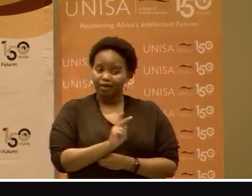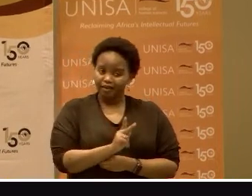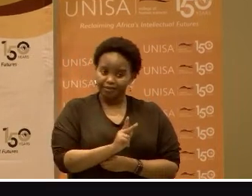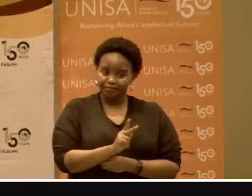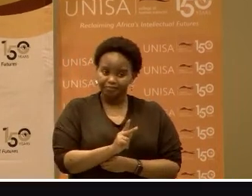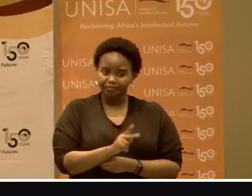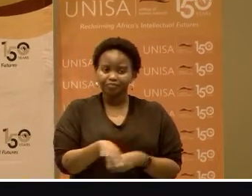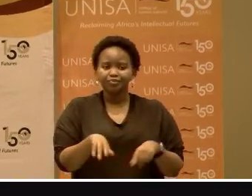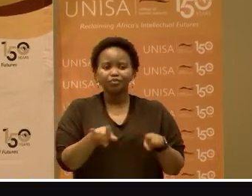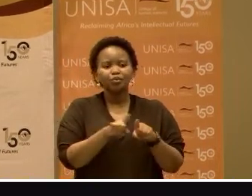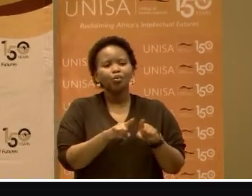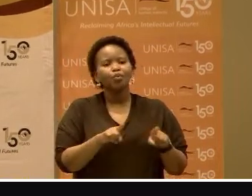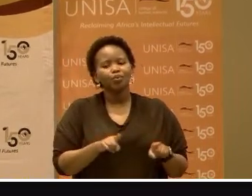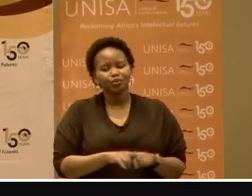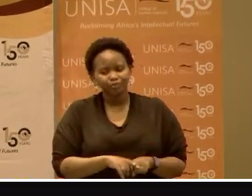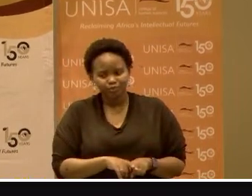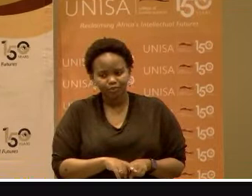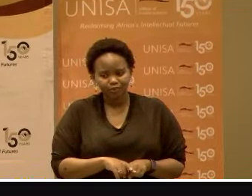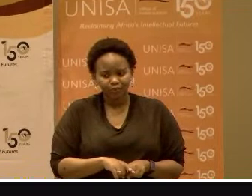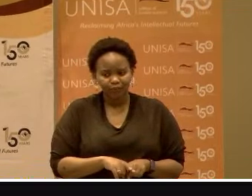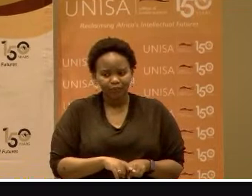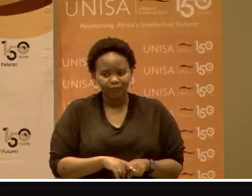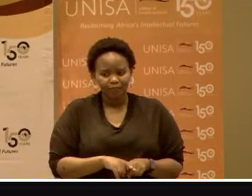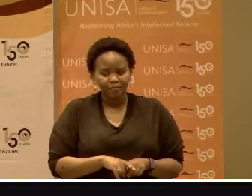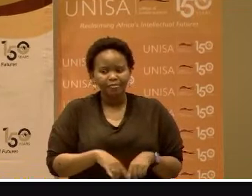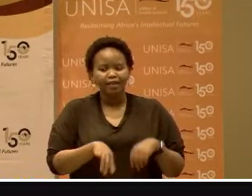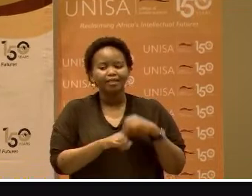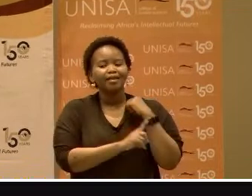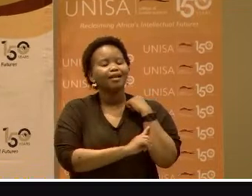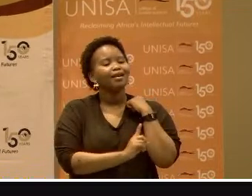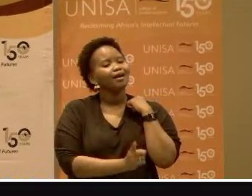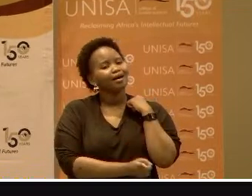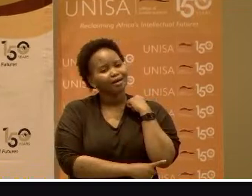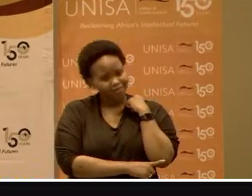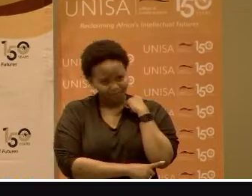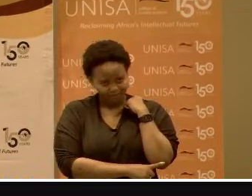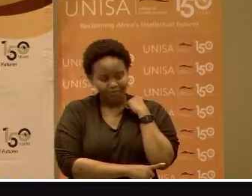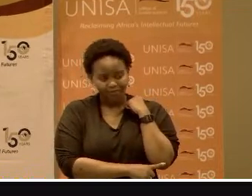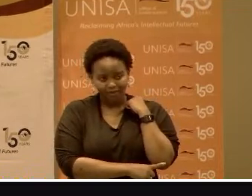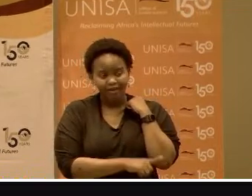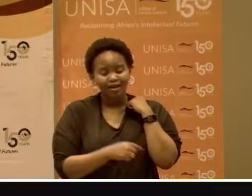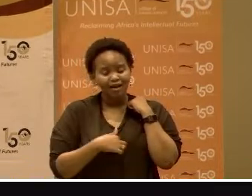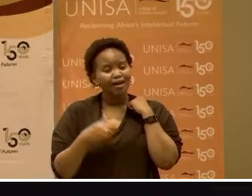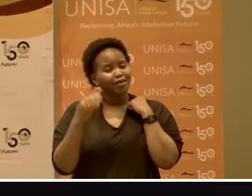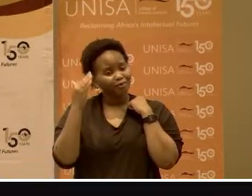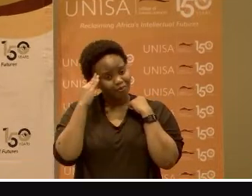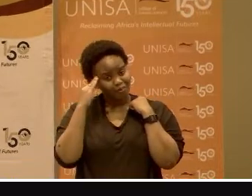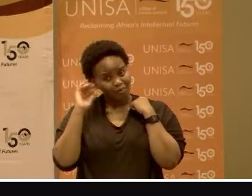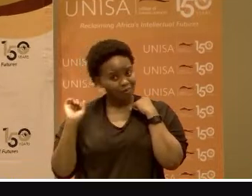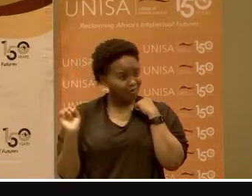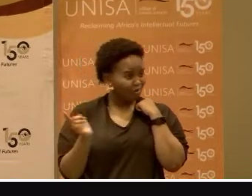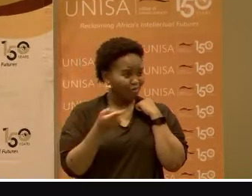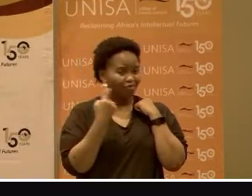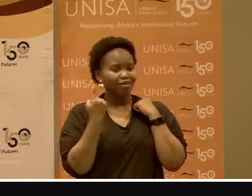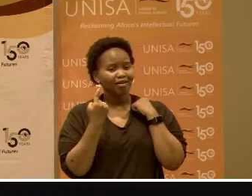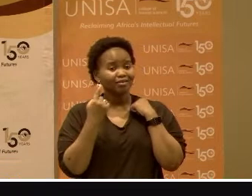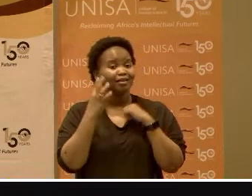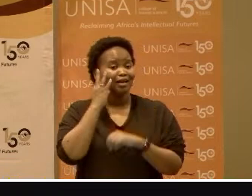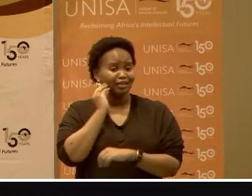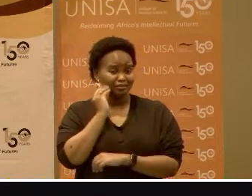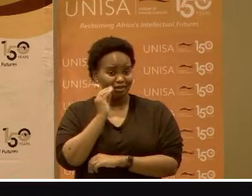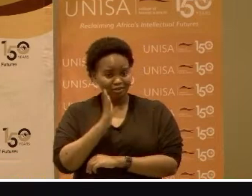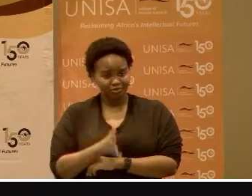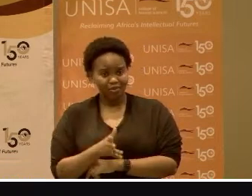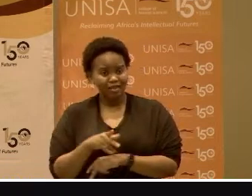the metaverse culture is the last one that is going to come, that all of us are going to experience. That is the